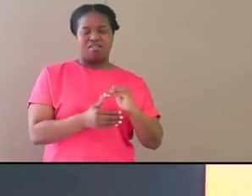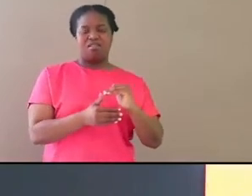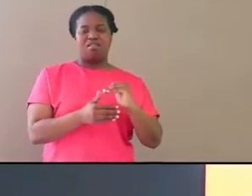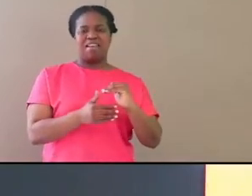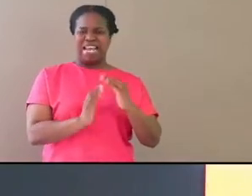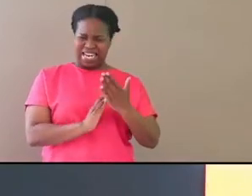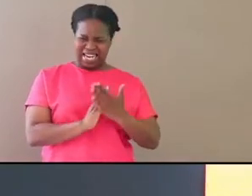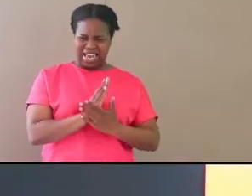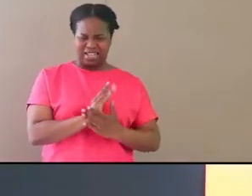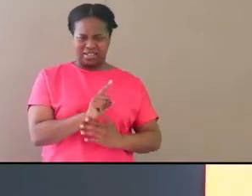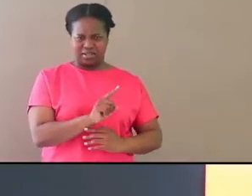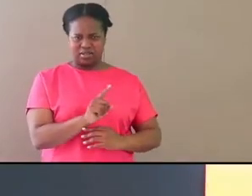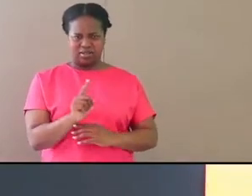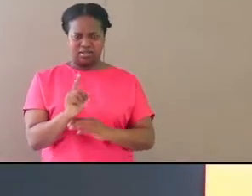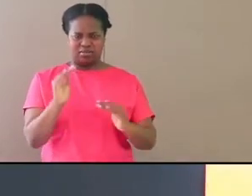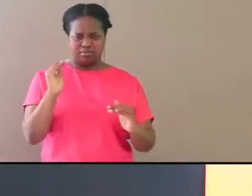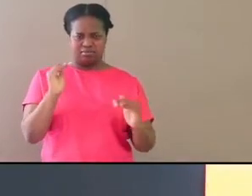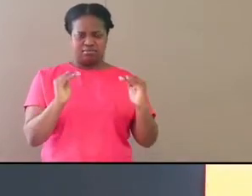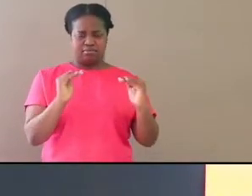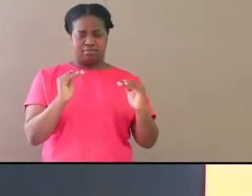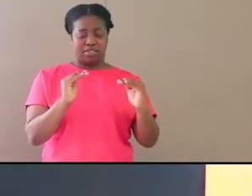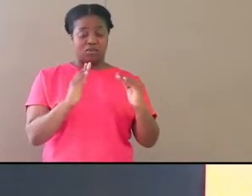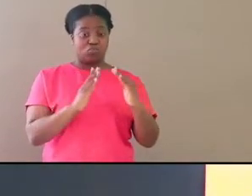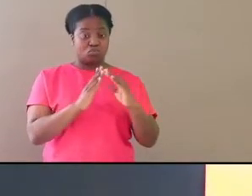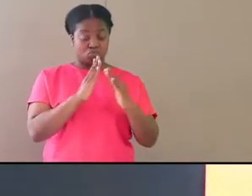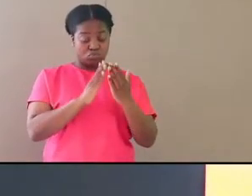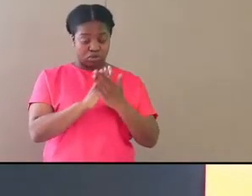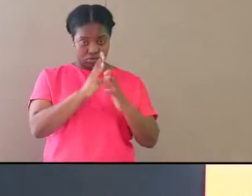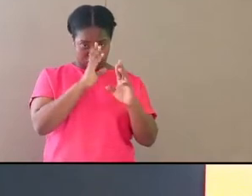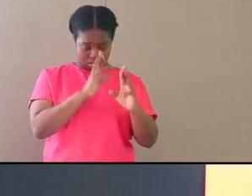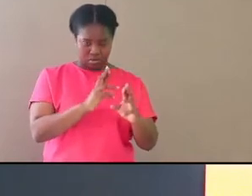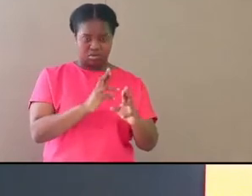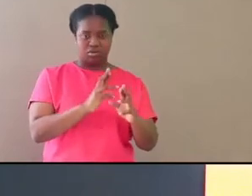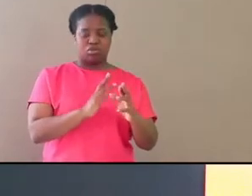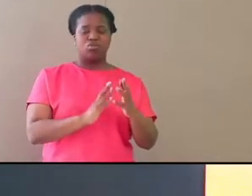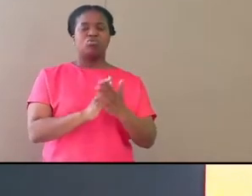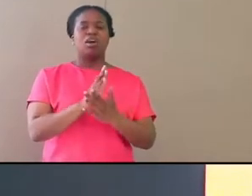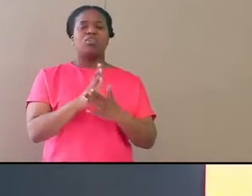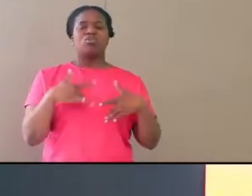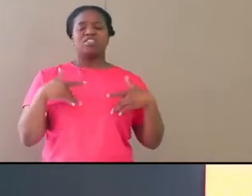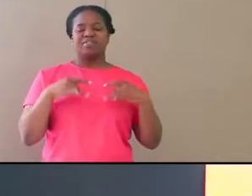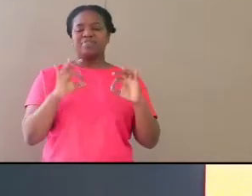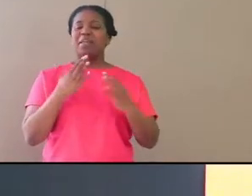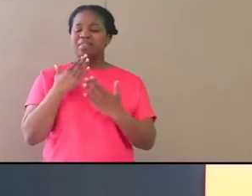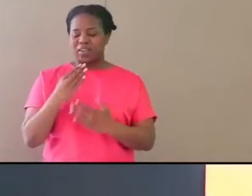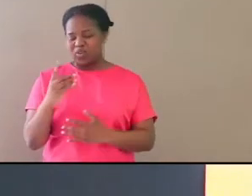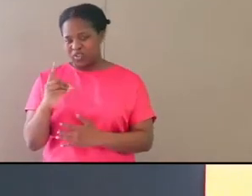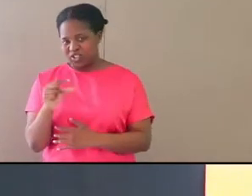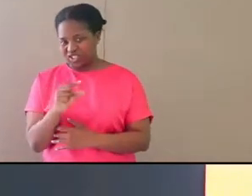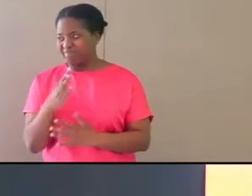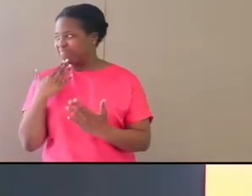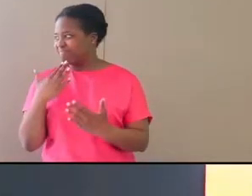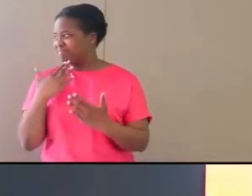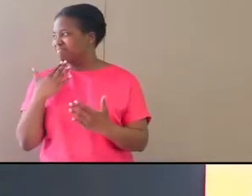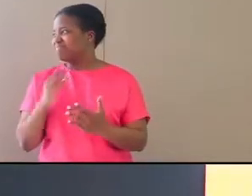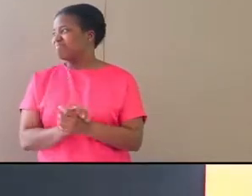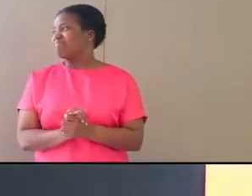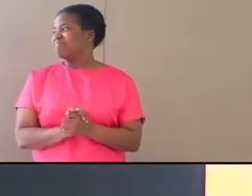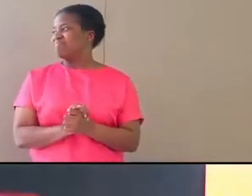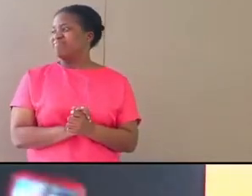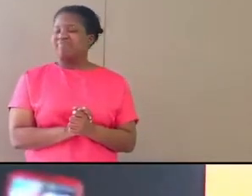right, the right to dignity and a right to dissent life. Thank you, TJ. Thank you. very much, CEO.